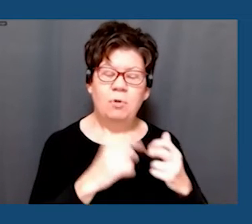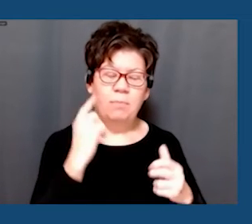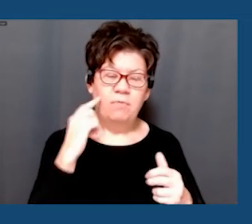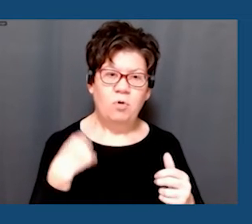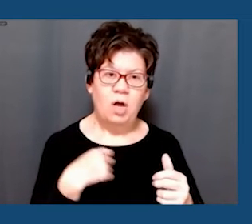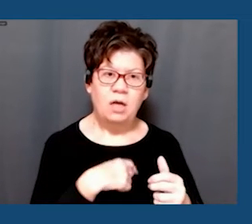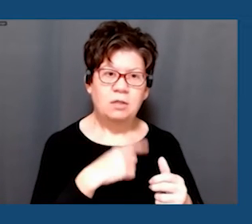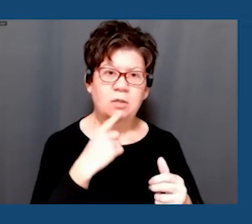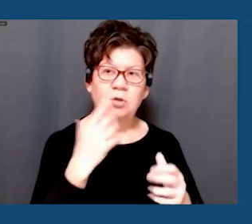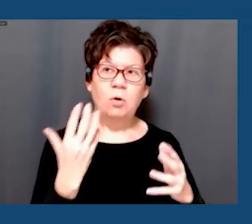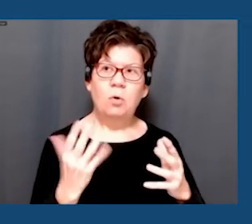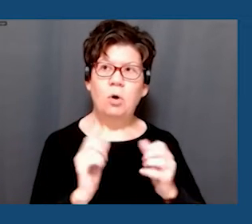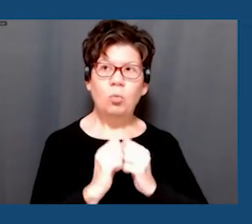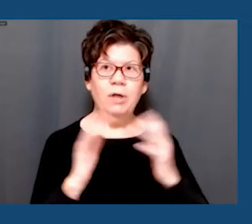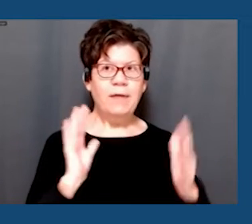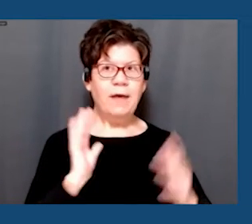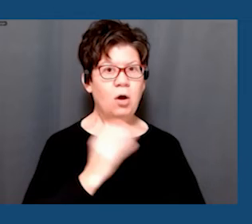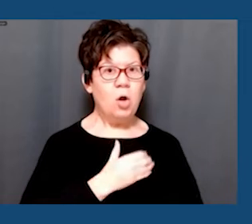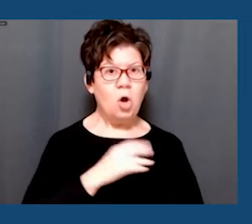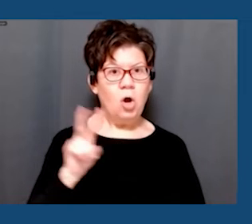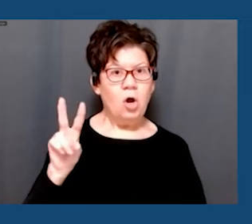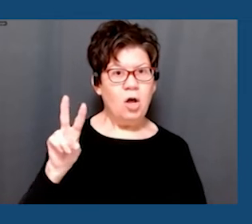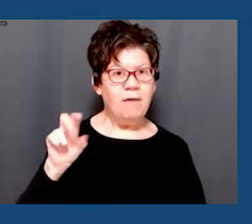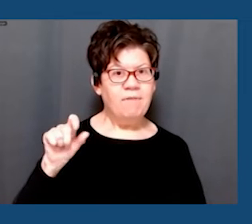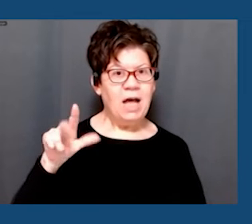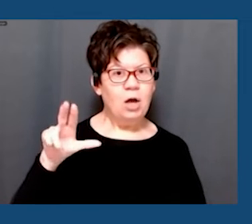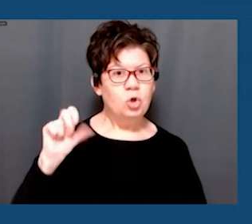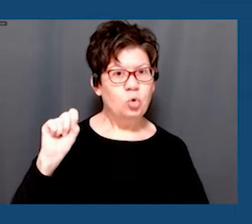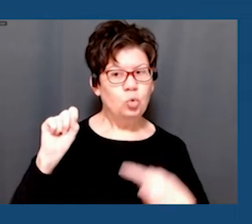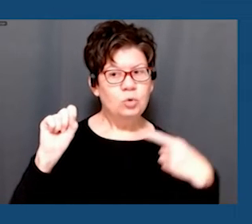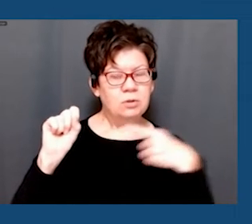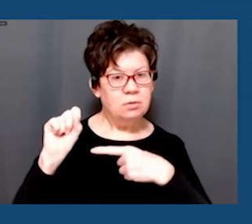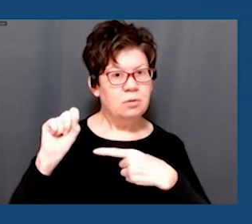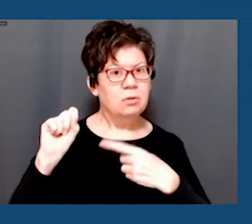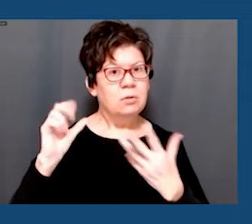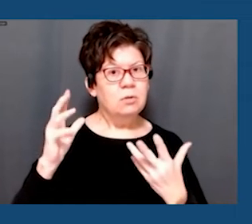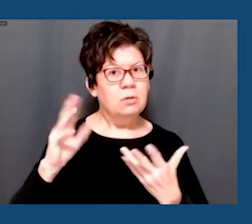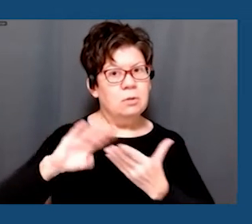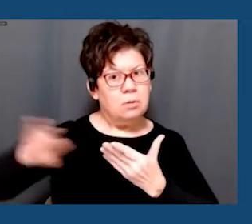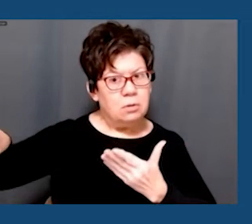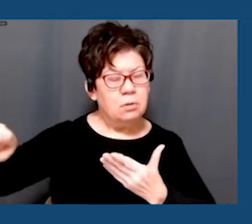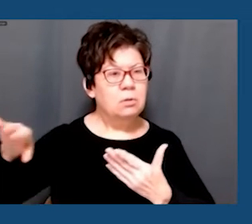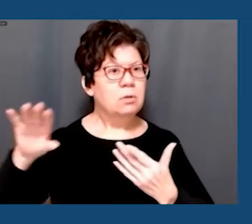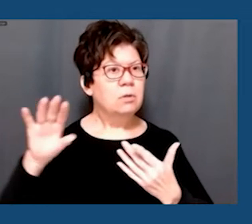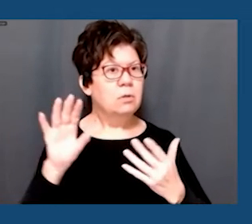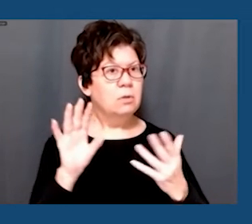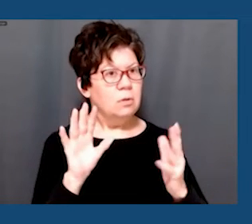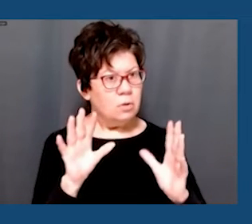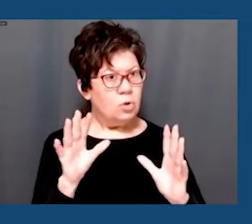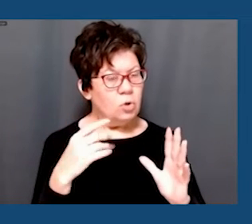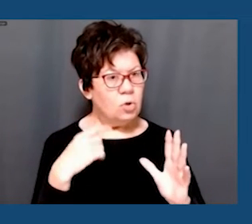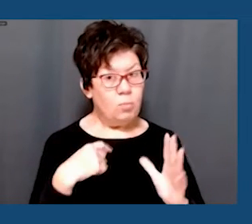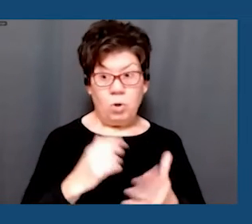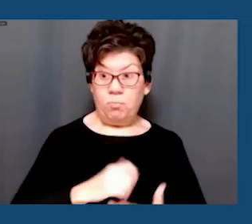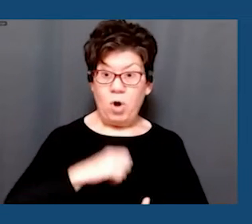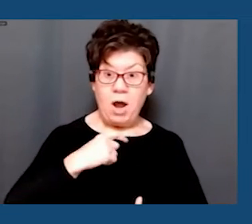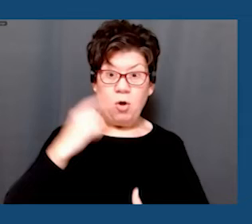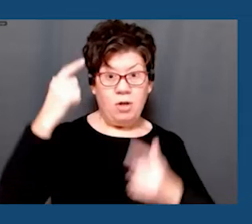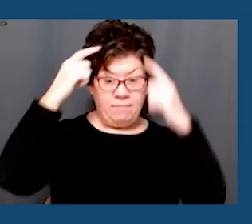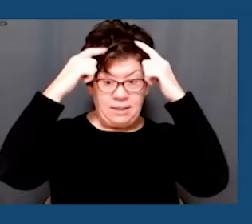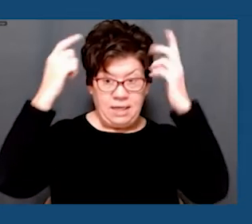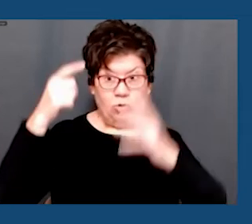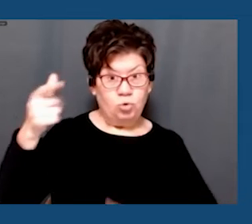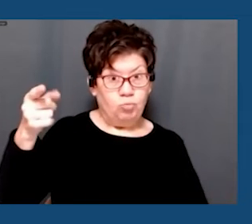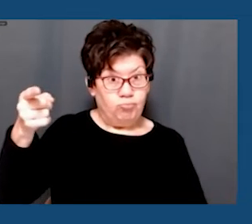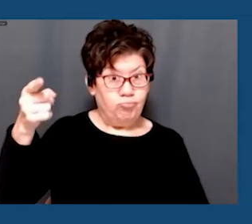our values, and we're proud to have the Statue of Liberty in our harbor, but we also have to have some common sense regulations